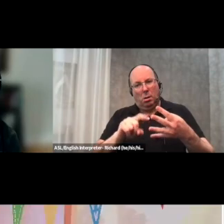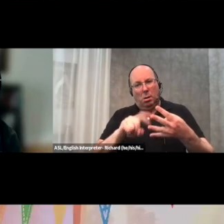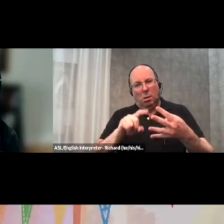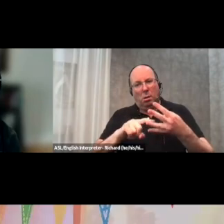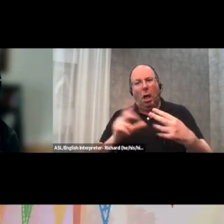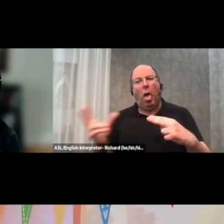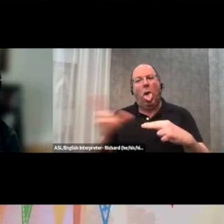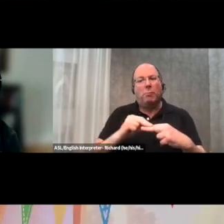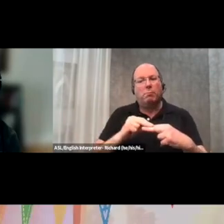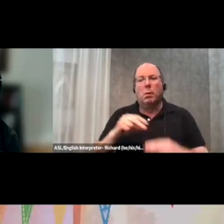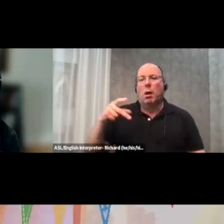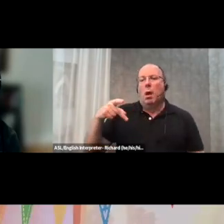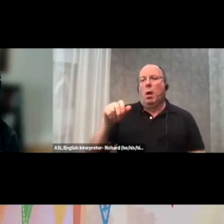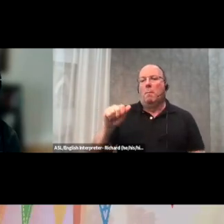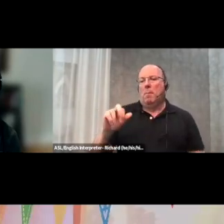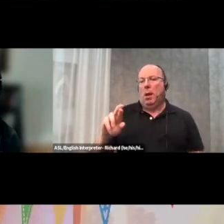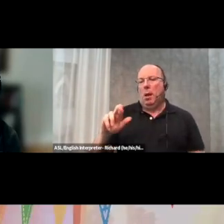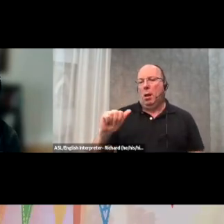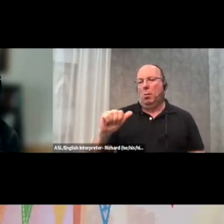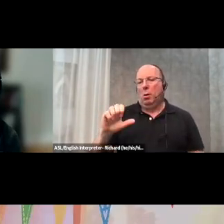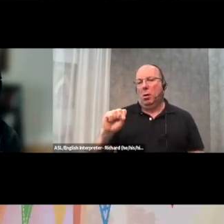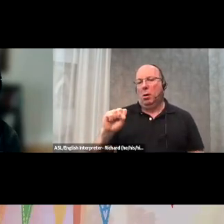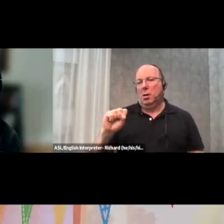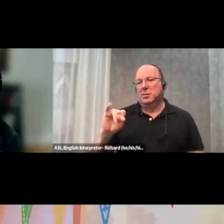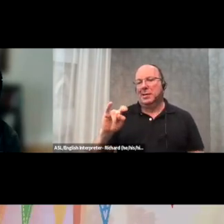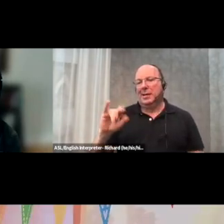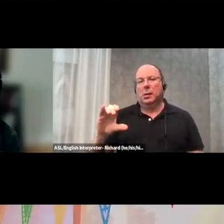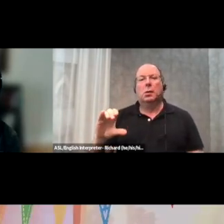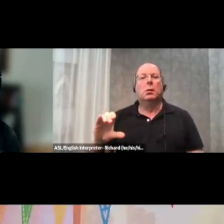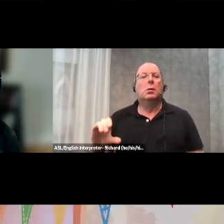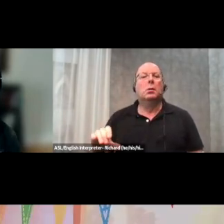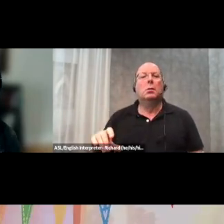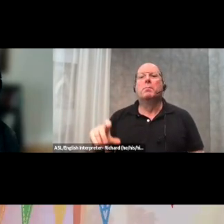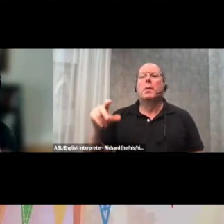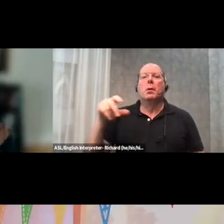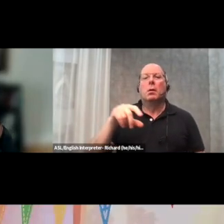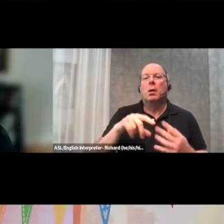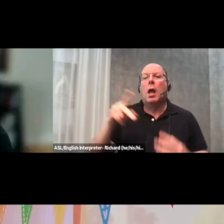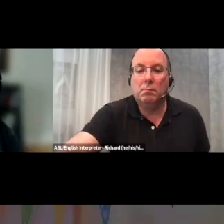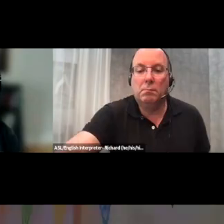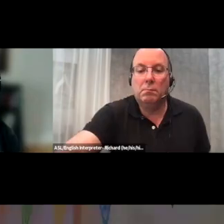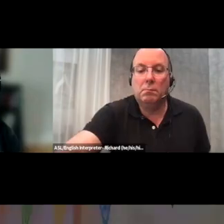All right, we're getting there. What does a Pap test screen for?